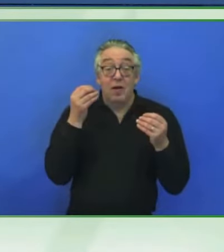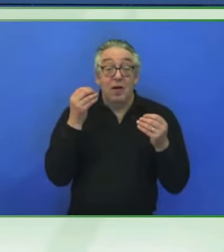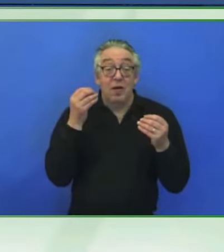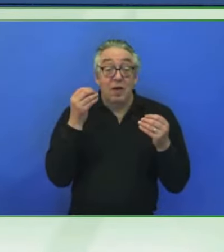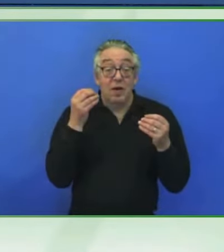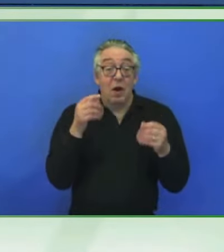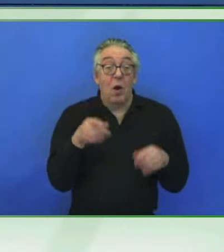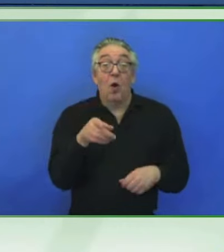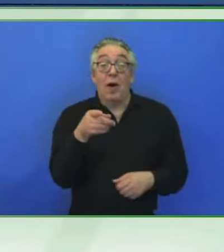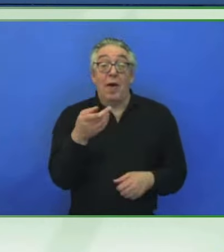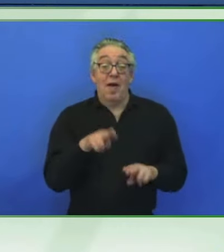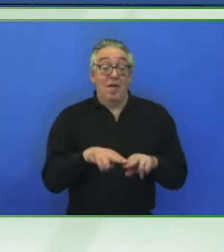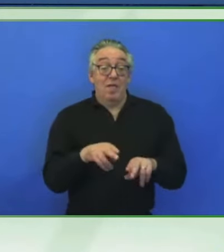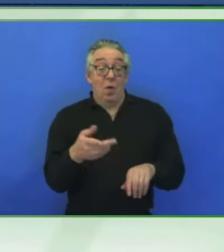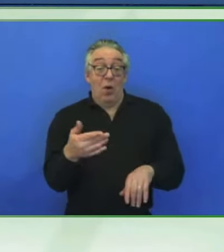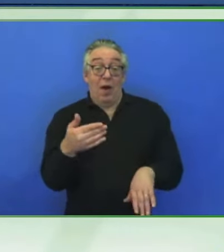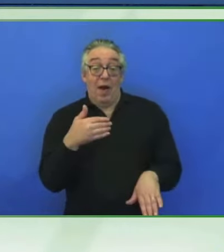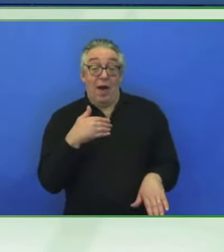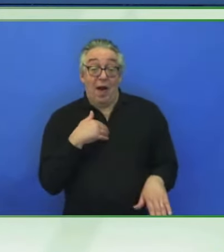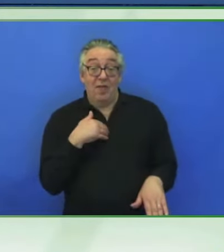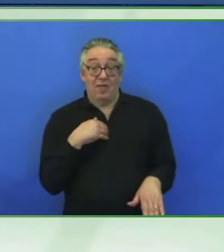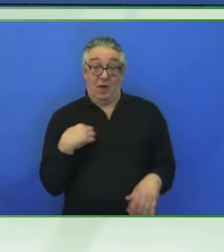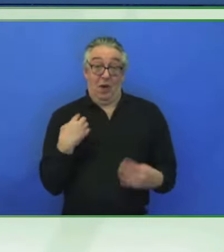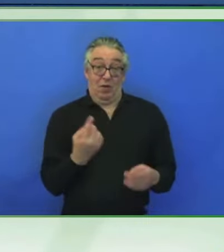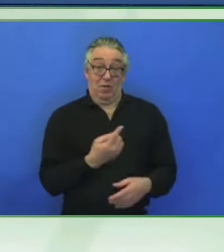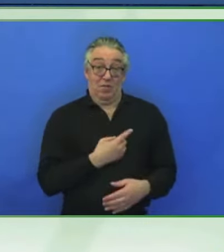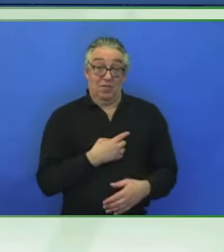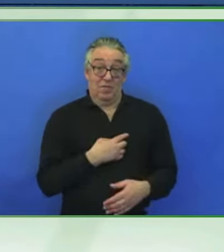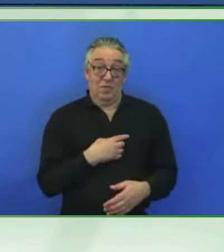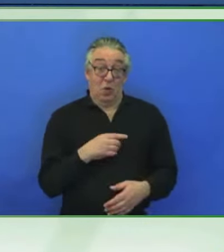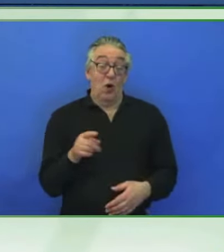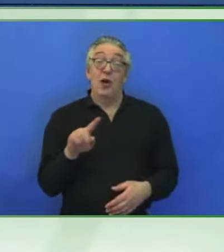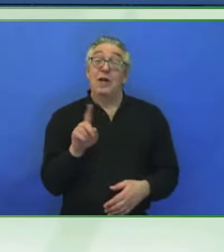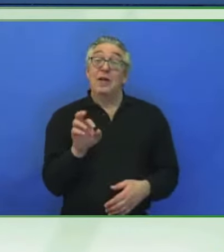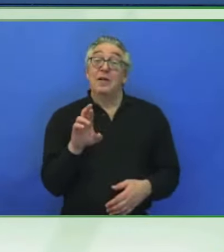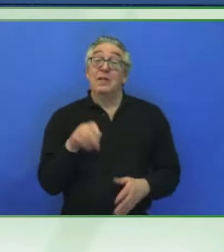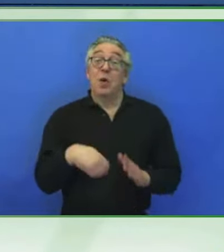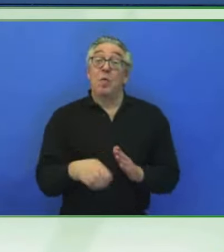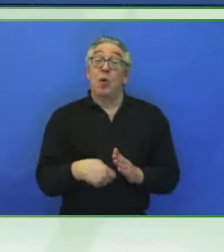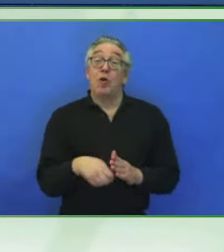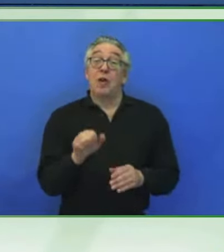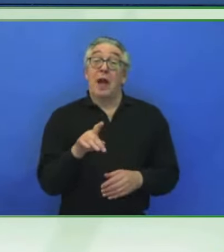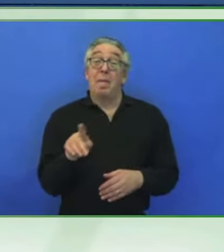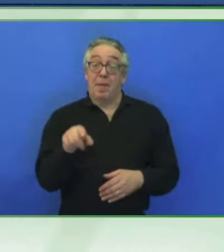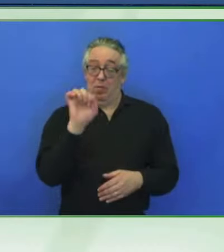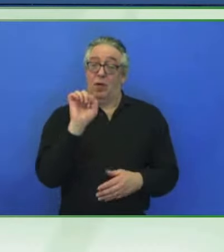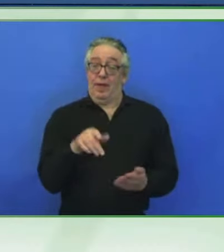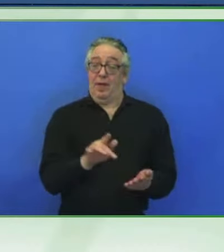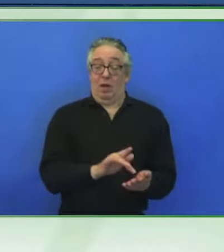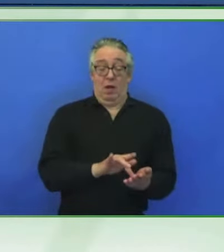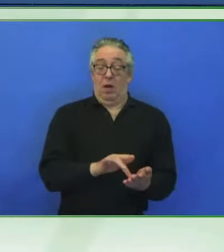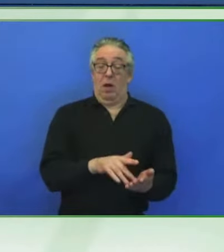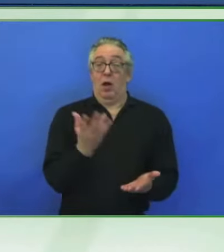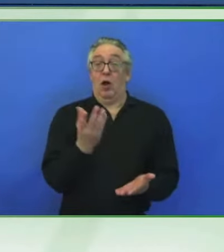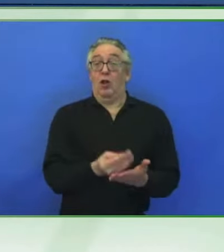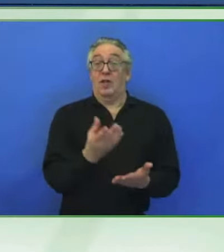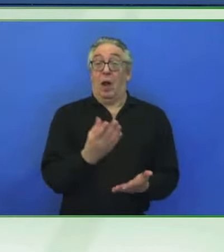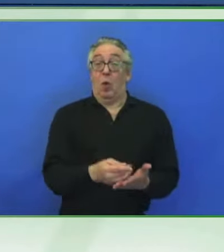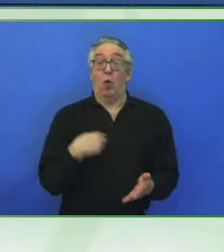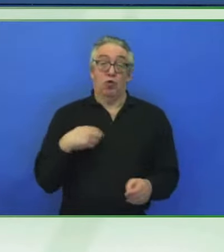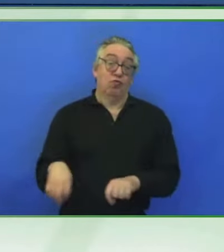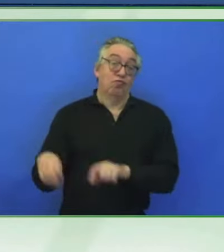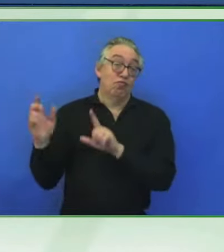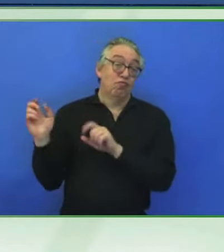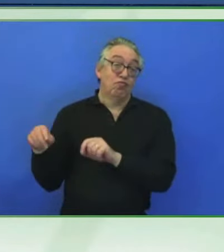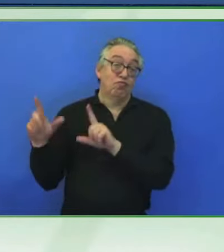Okay. As a result of our experience in the implementation of the system for the first time in a public transport network,